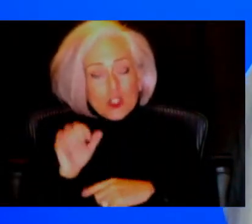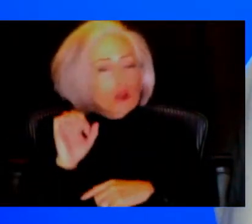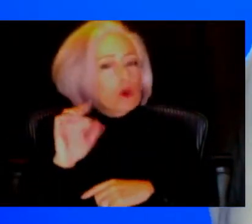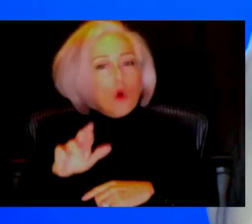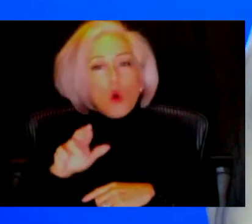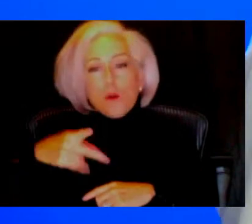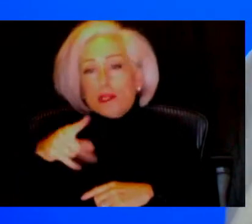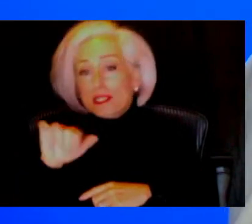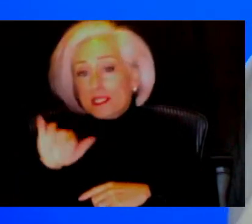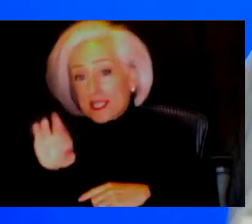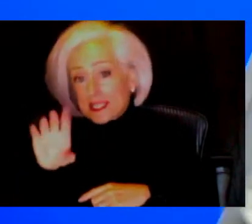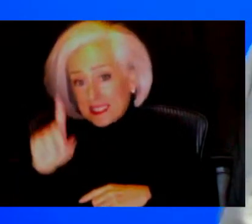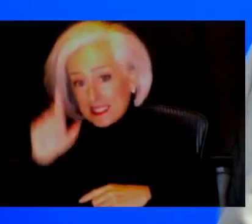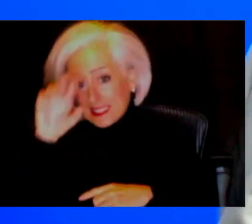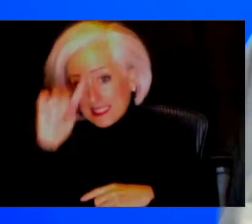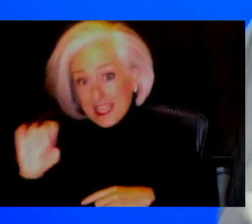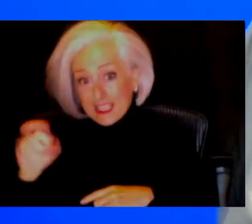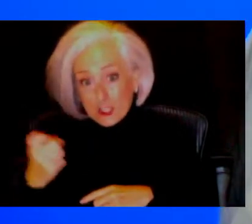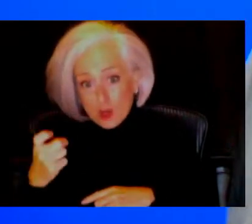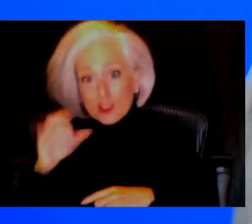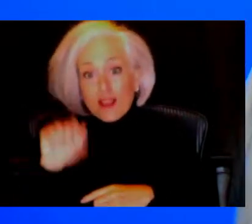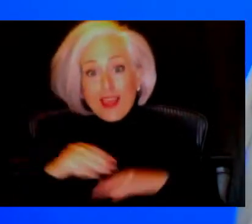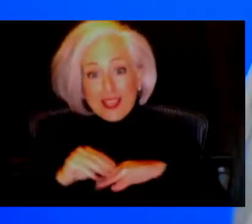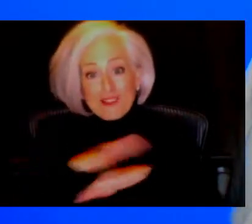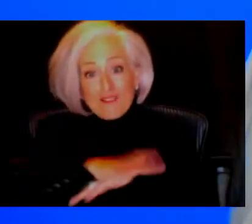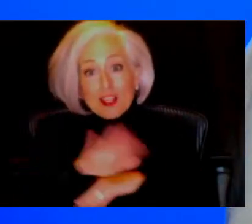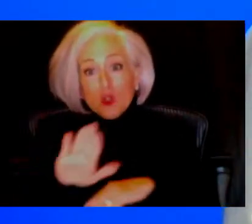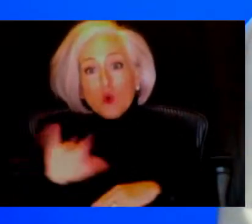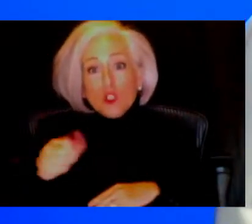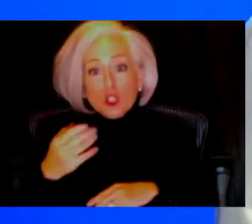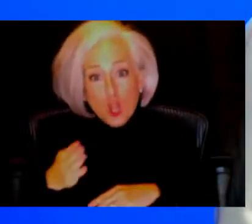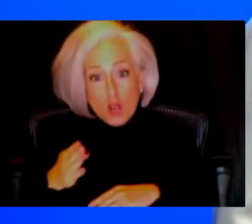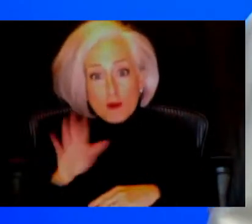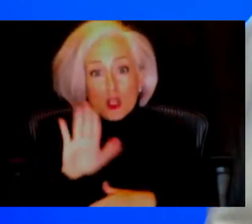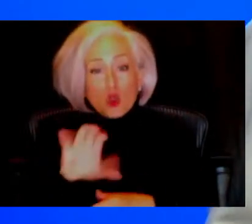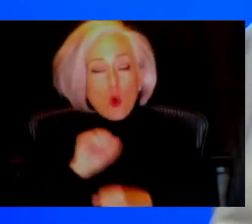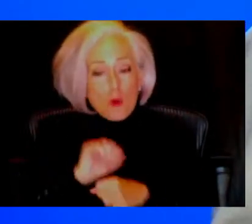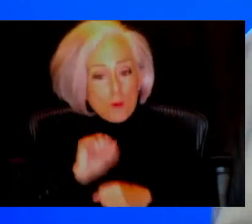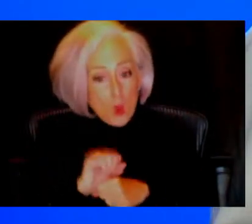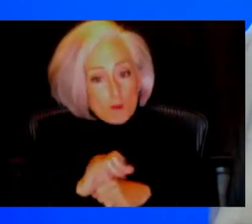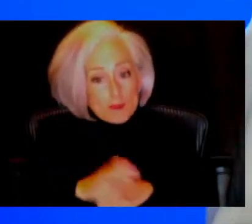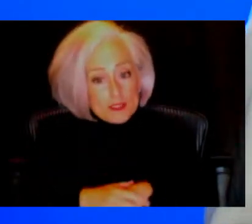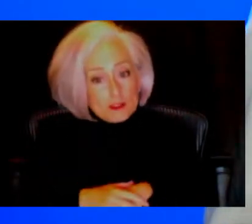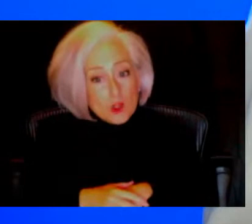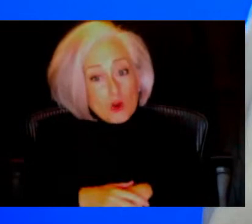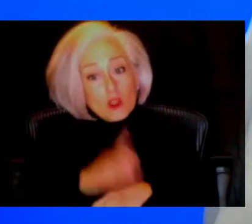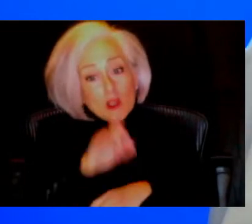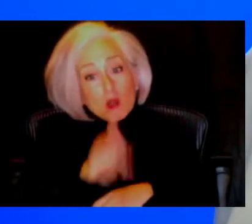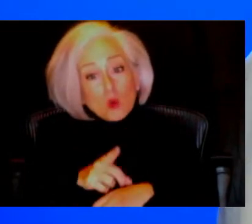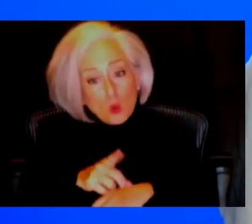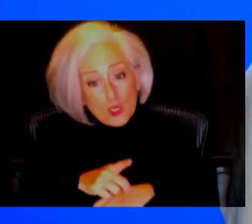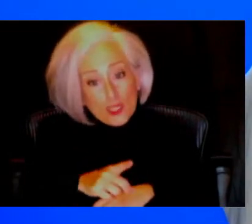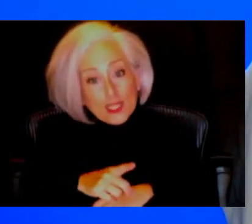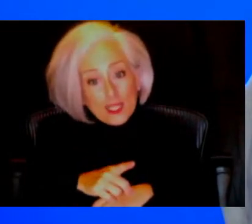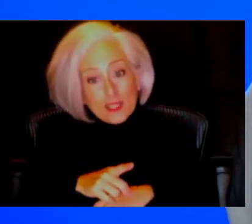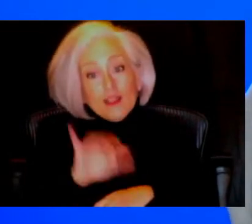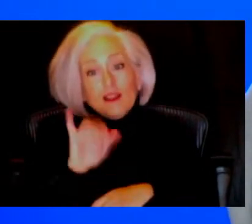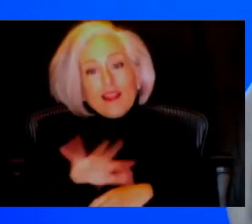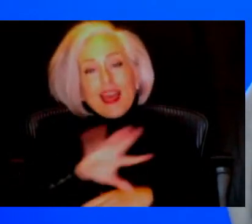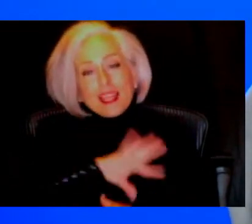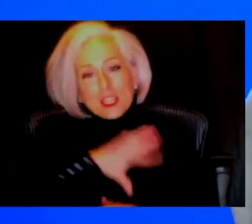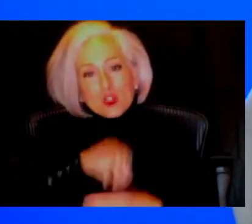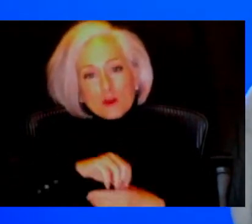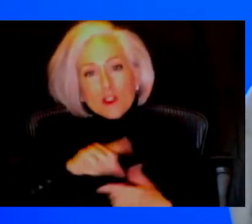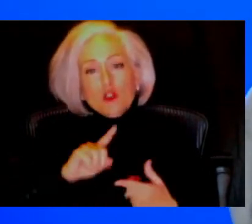PTSD diagnosis, that can affect your job, that can affect your employment. And so at the end of the day, I think that also contributes to reluctance to